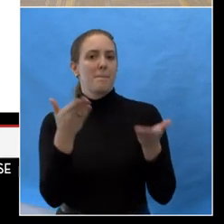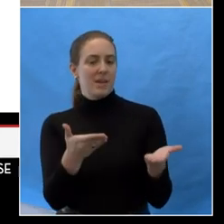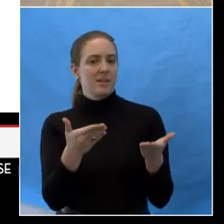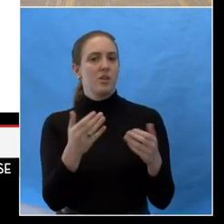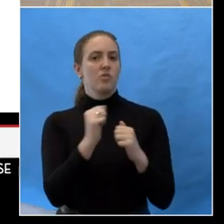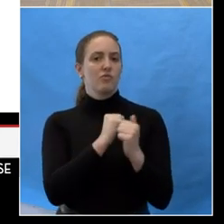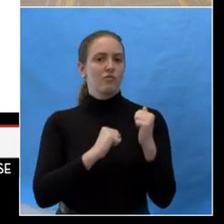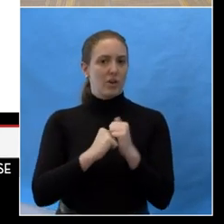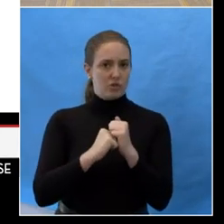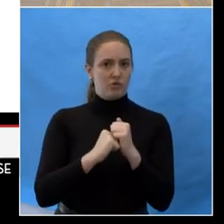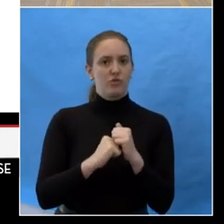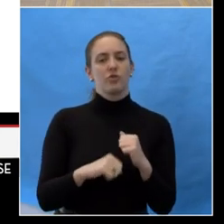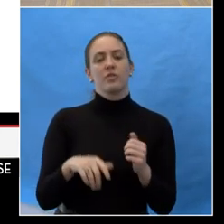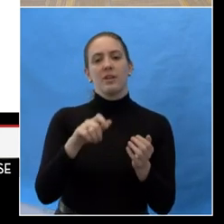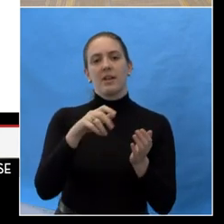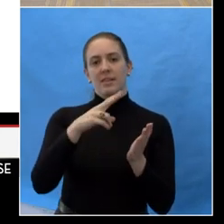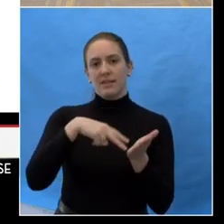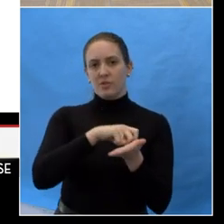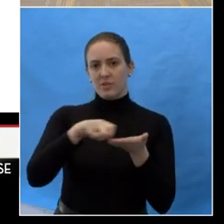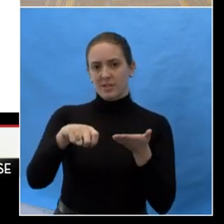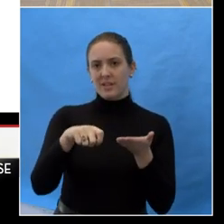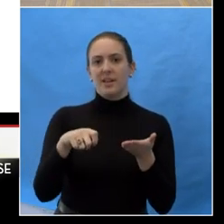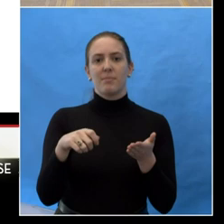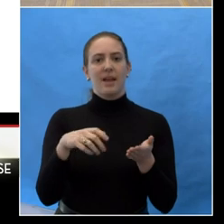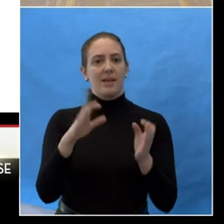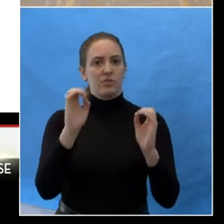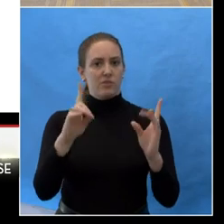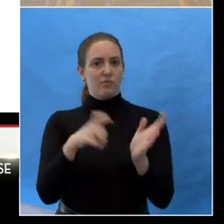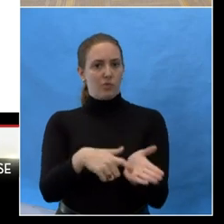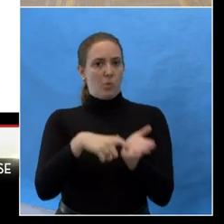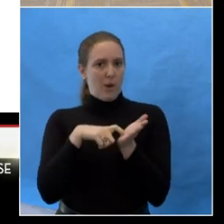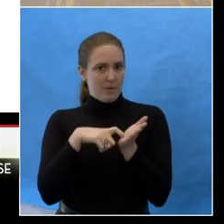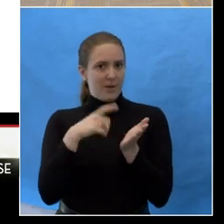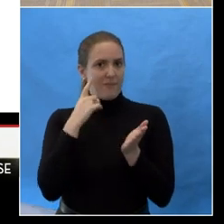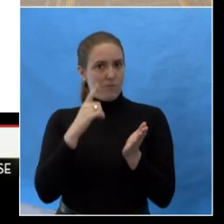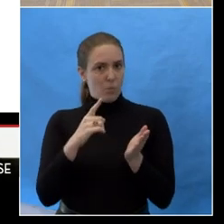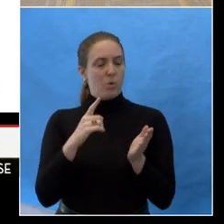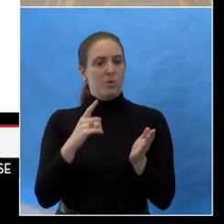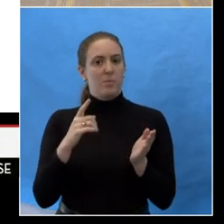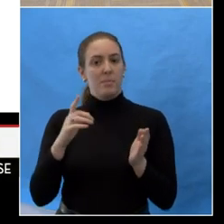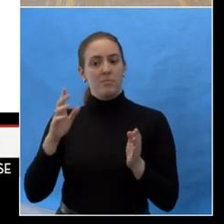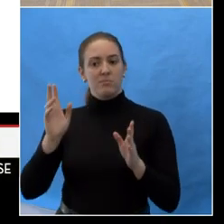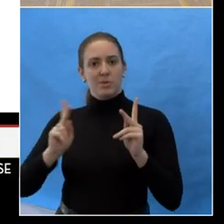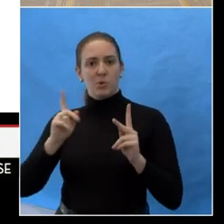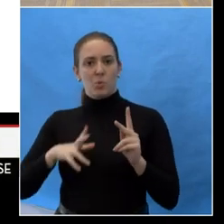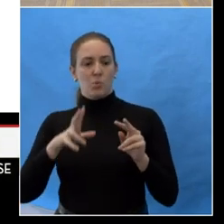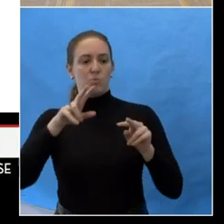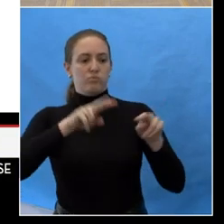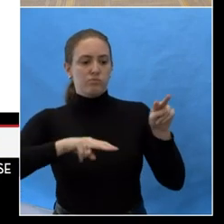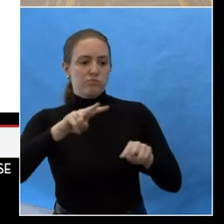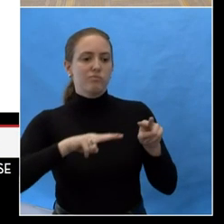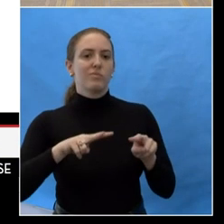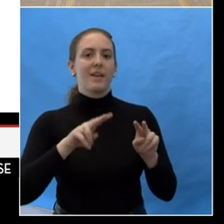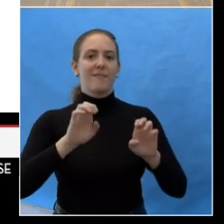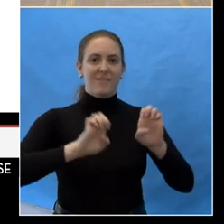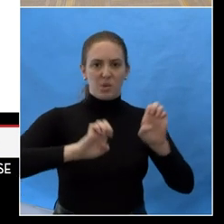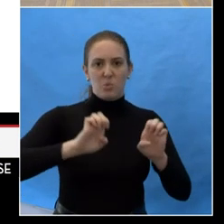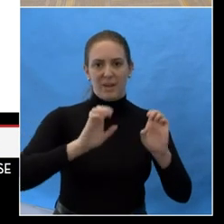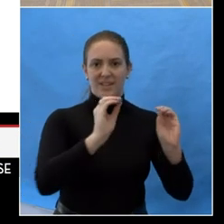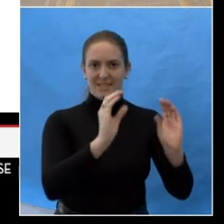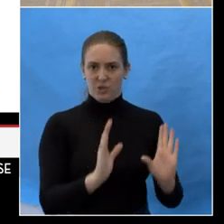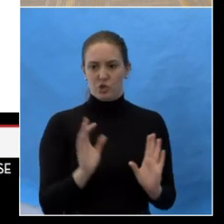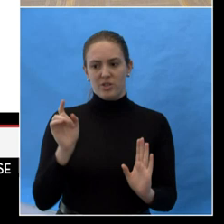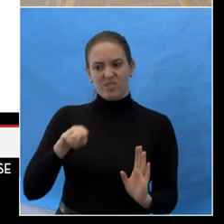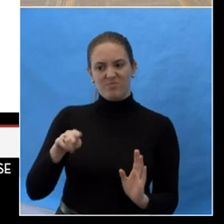for school-based administrators who are directly responsible for managing and evaluating educators. Next slide, please.